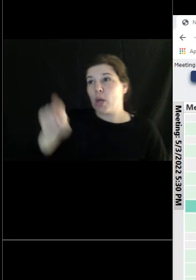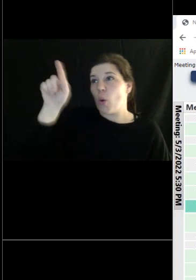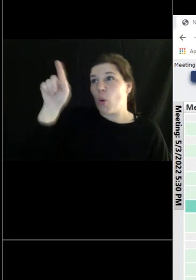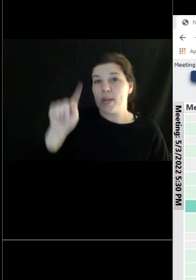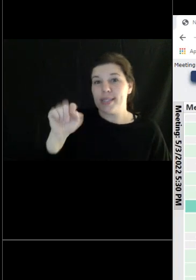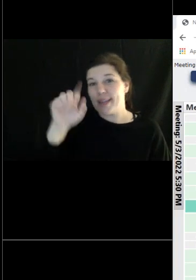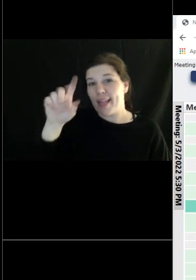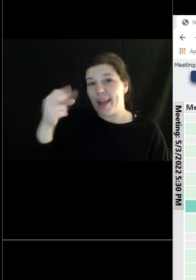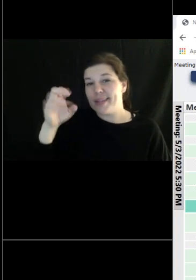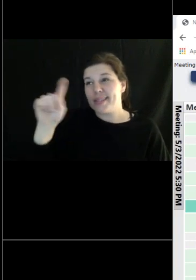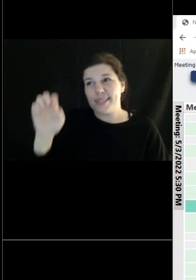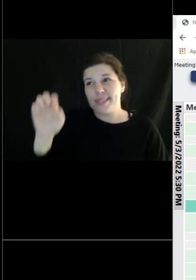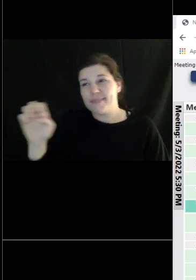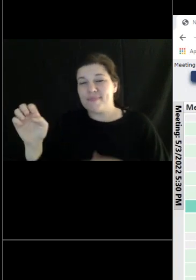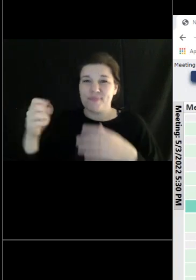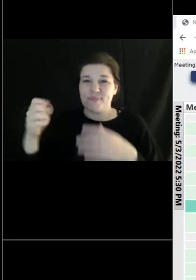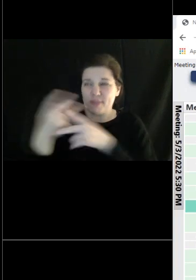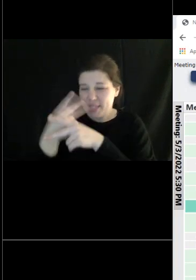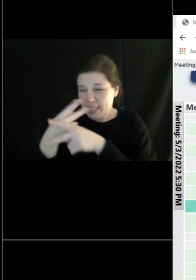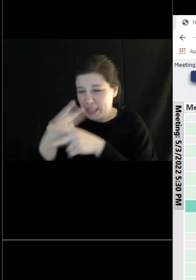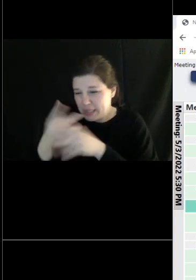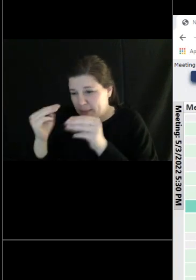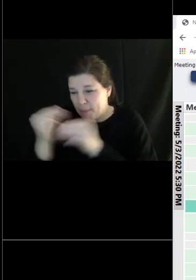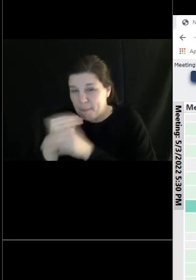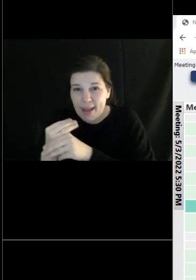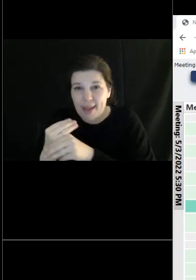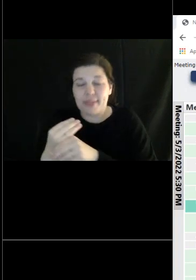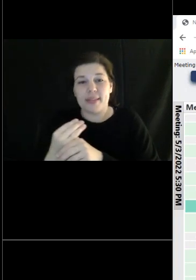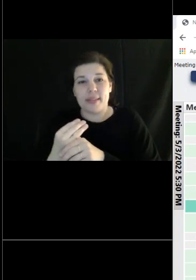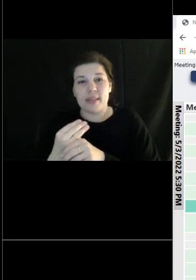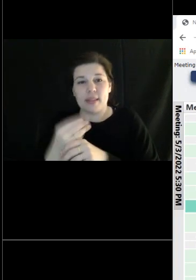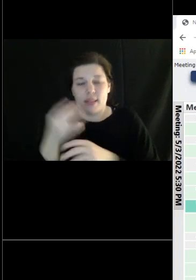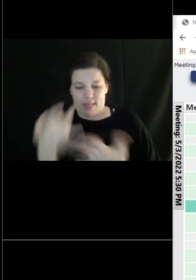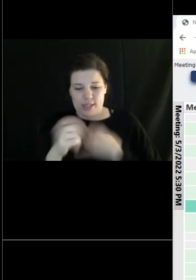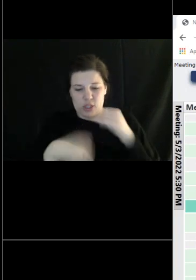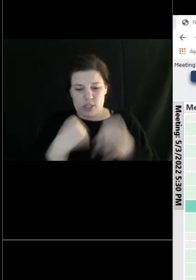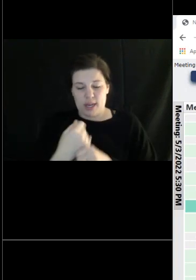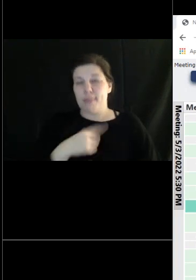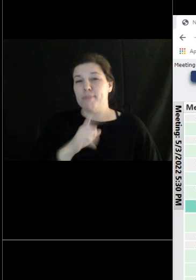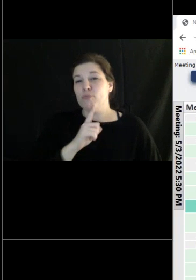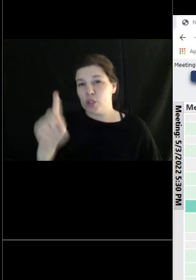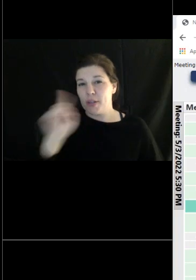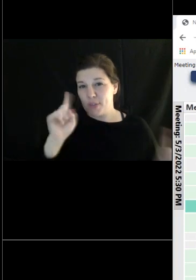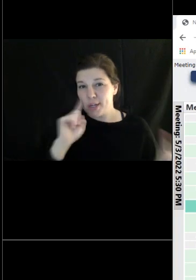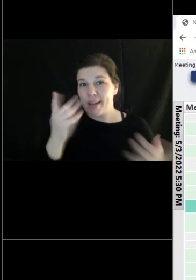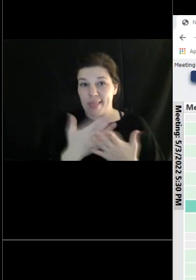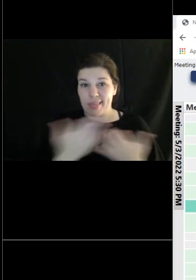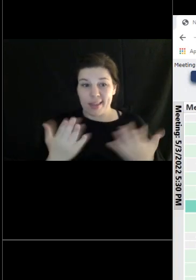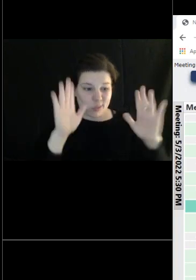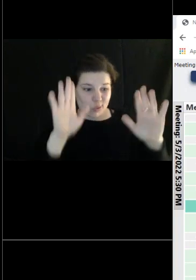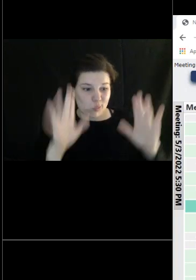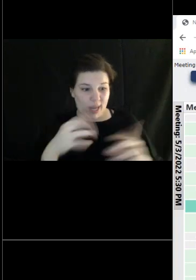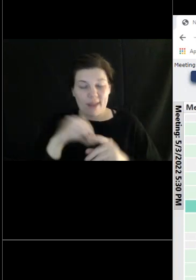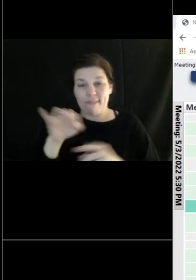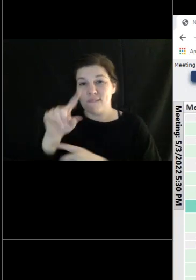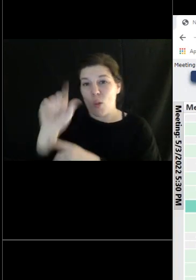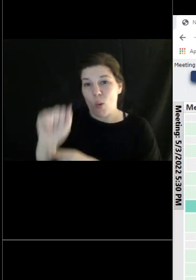dollars that are important back for the city of Boynton Beach. This year, as I'm sure you have heard, things were very good in the Florida economy based